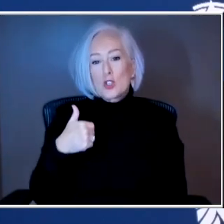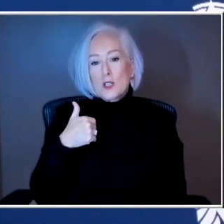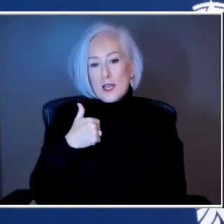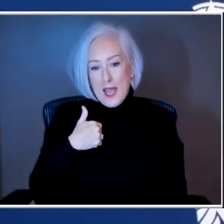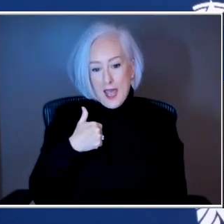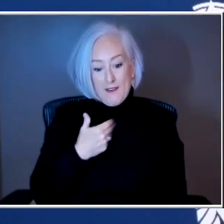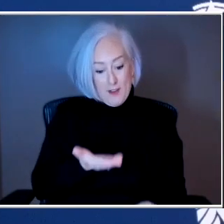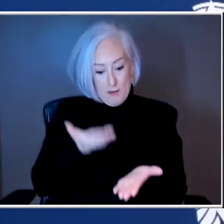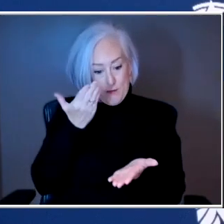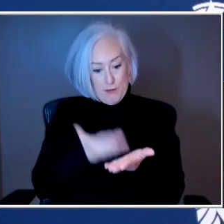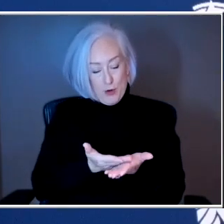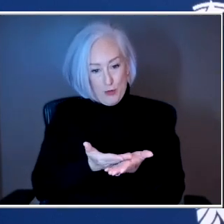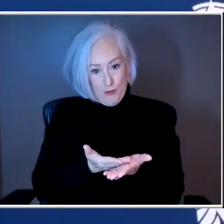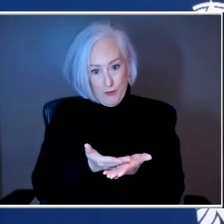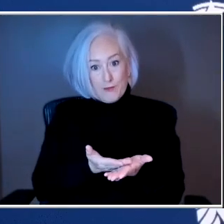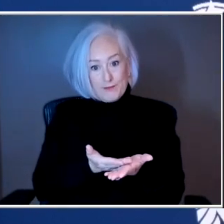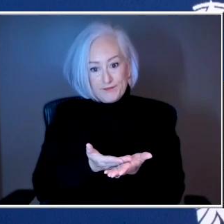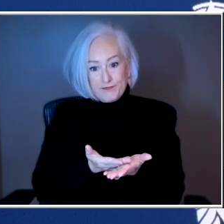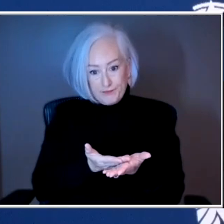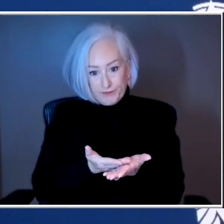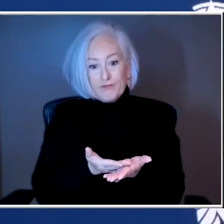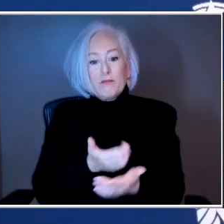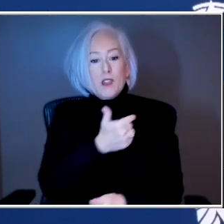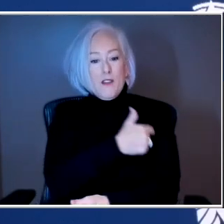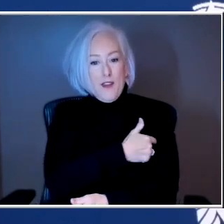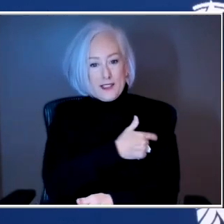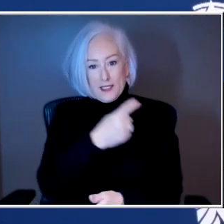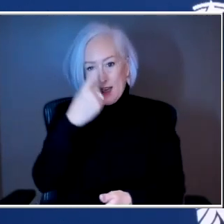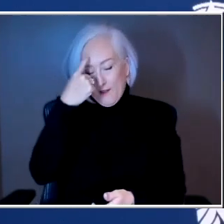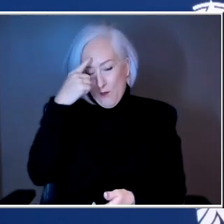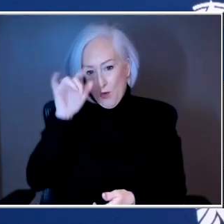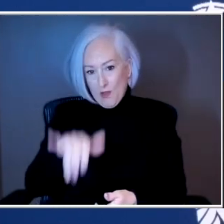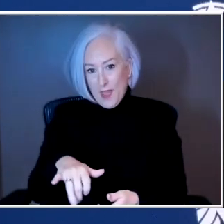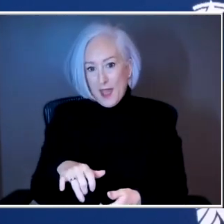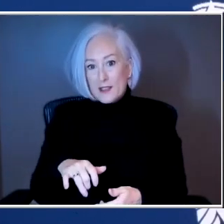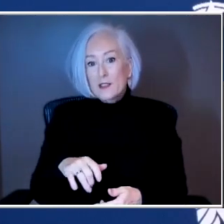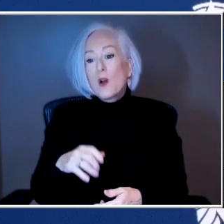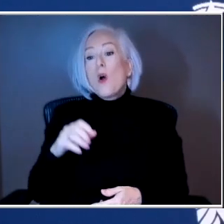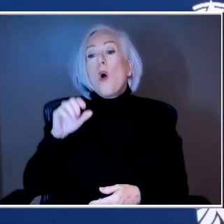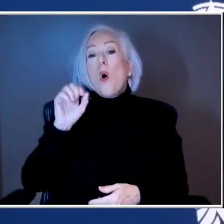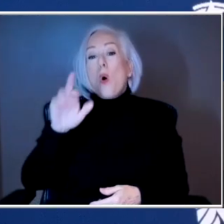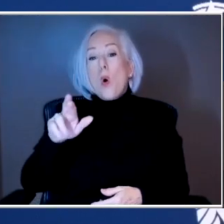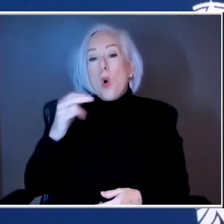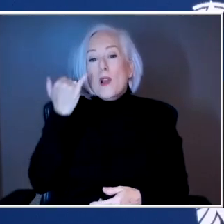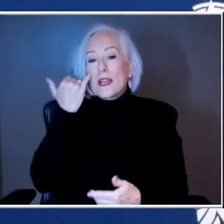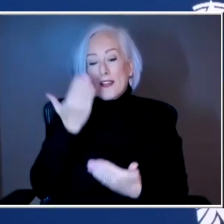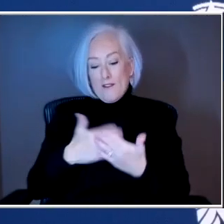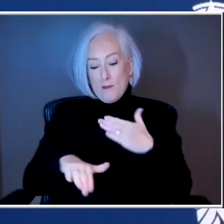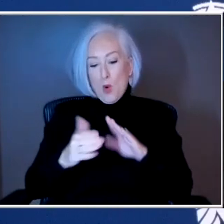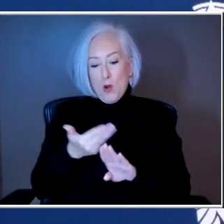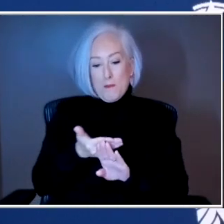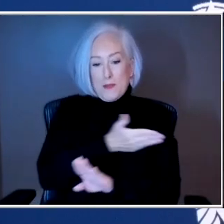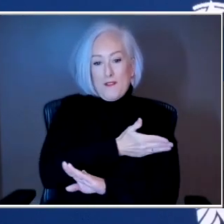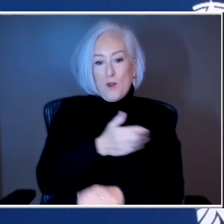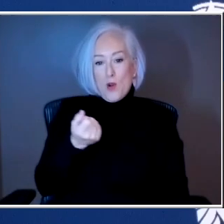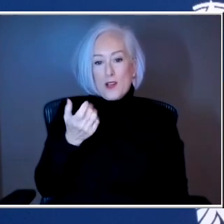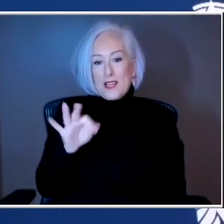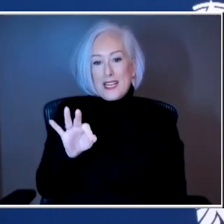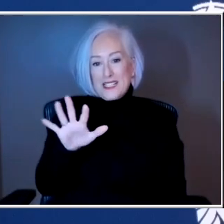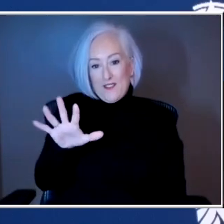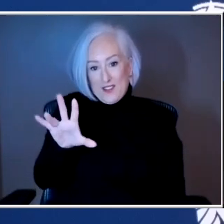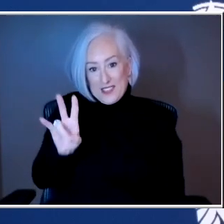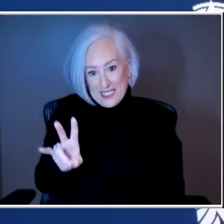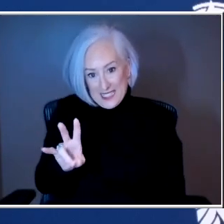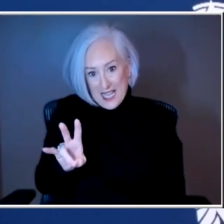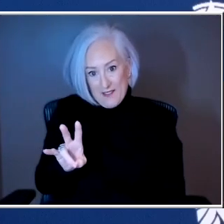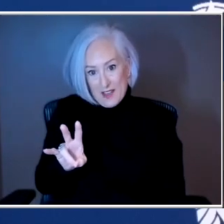of vaccination for immunity, or if you were born before 1957, you will be considered immune as well,